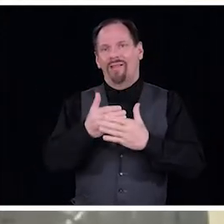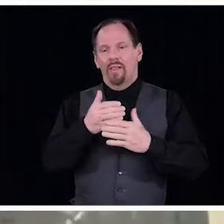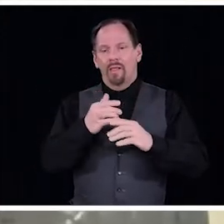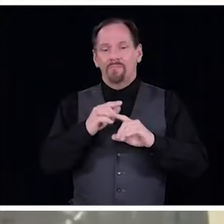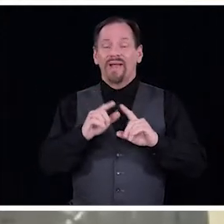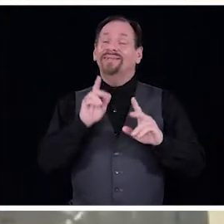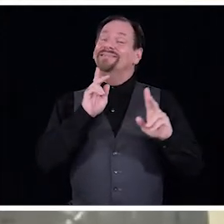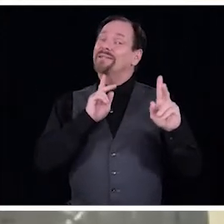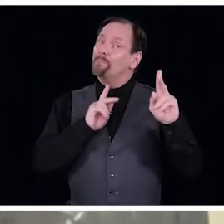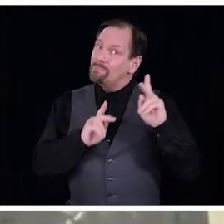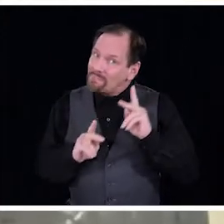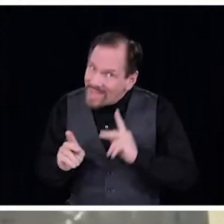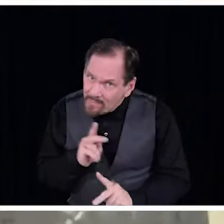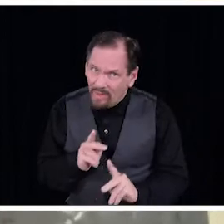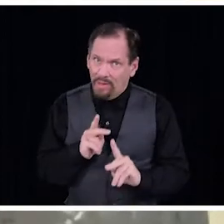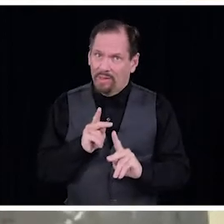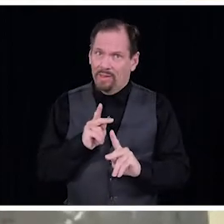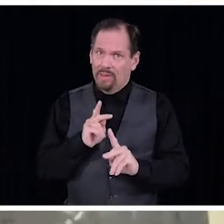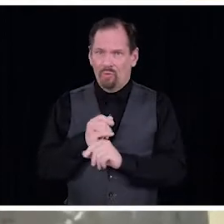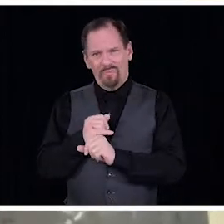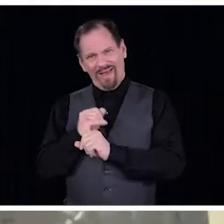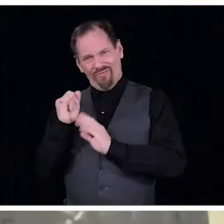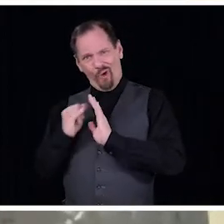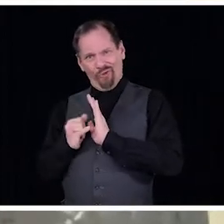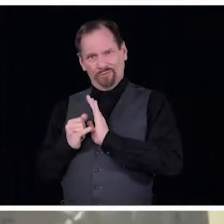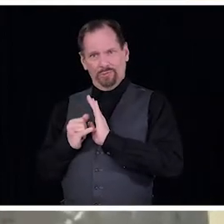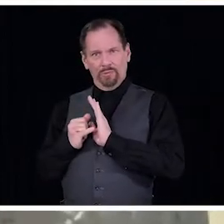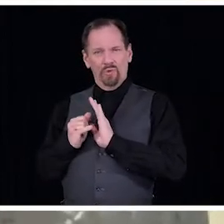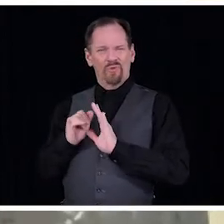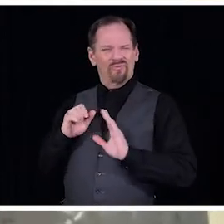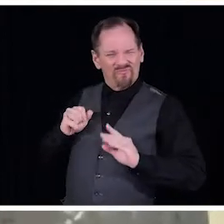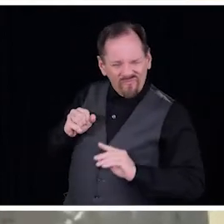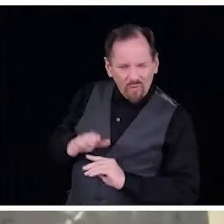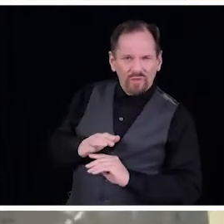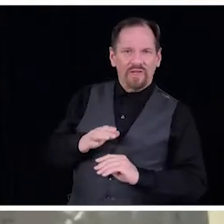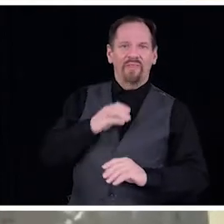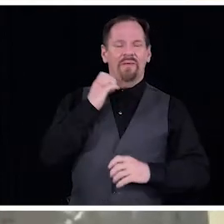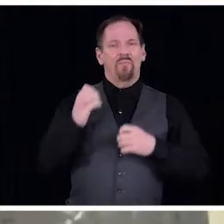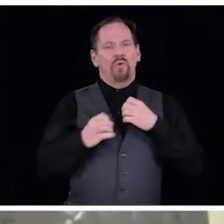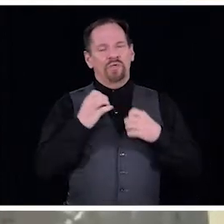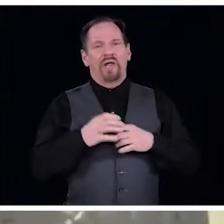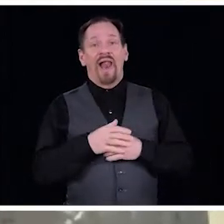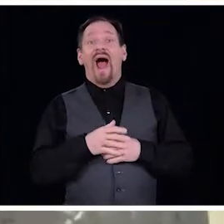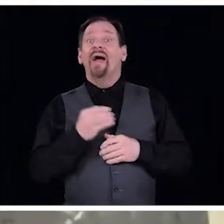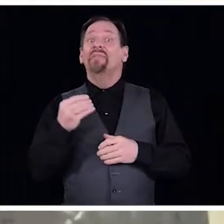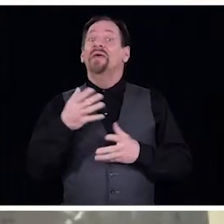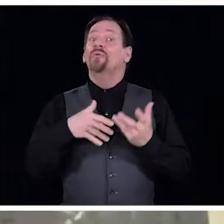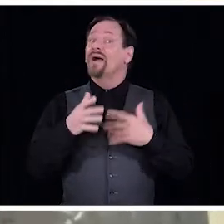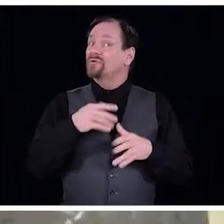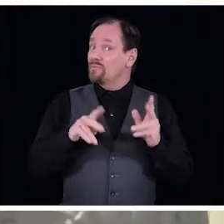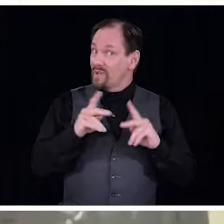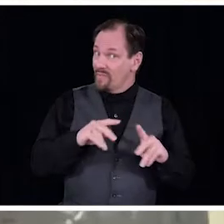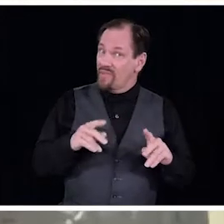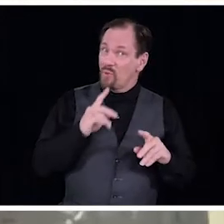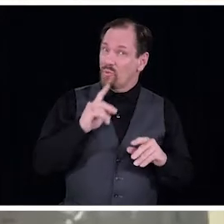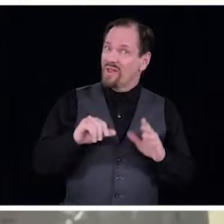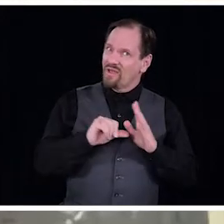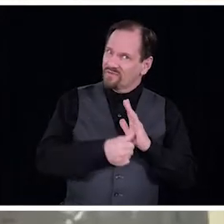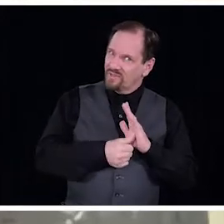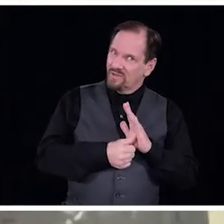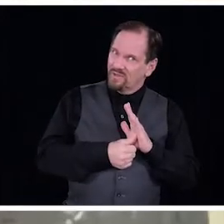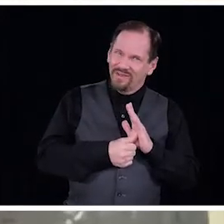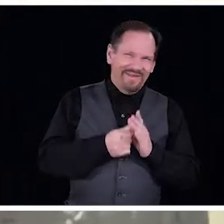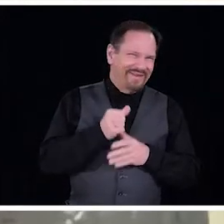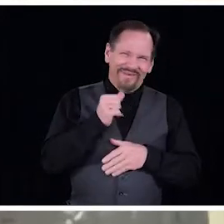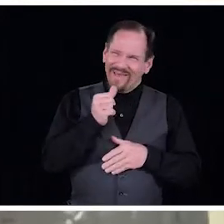people who helped create the art and the emotion, and the genuine interactions with those people that stuck out to me the most. Not the literal